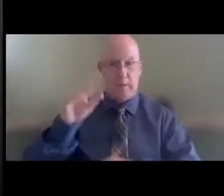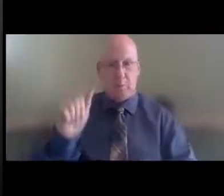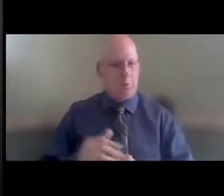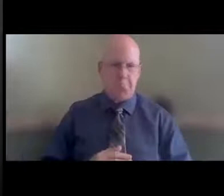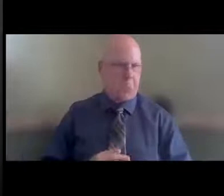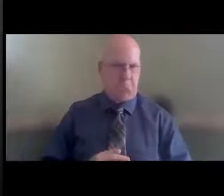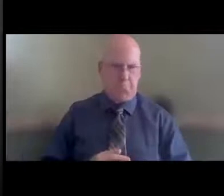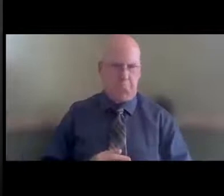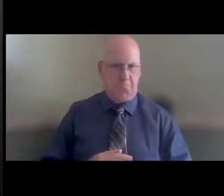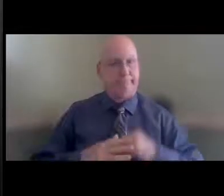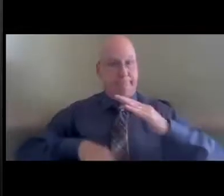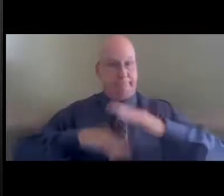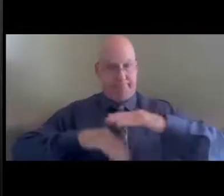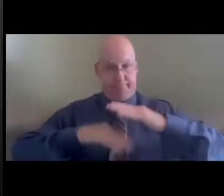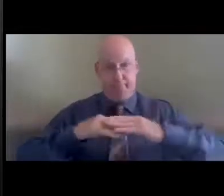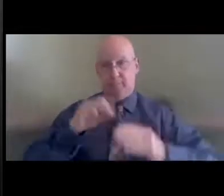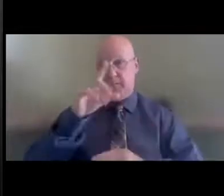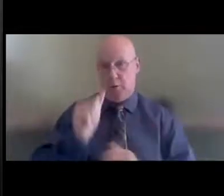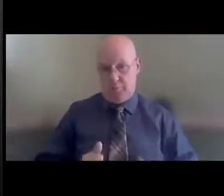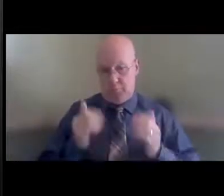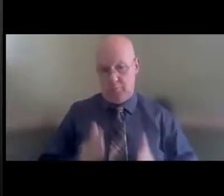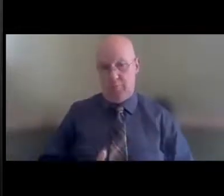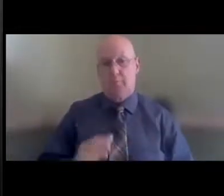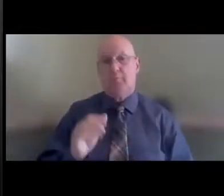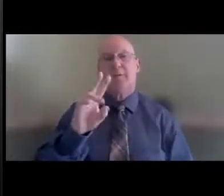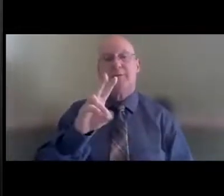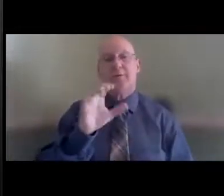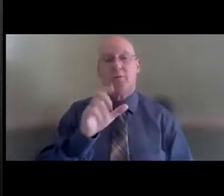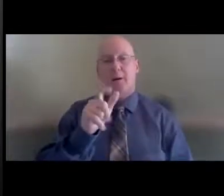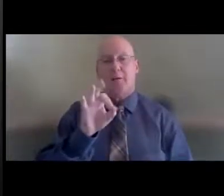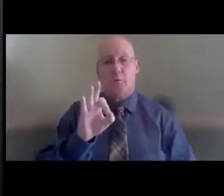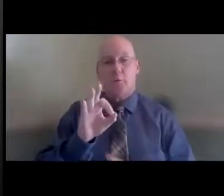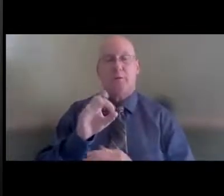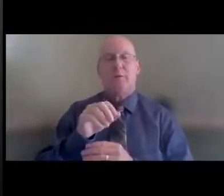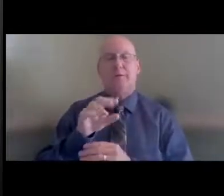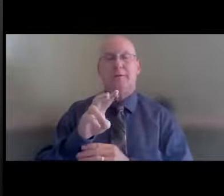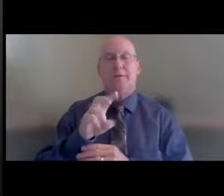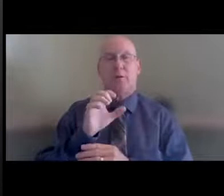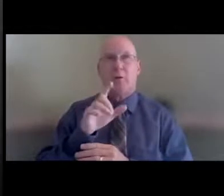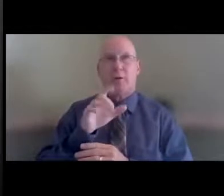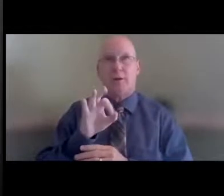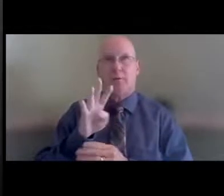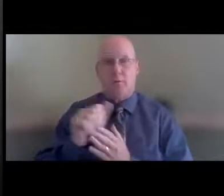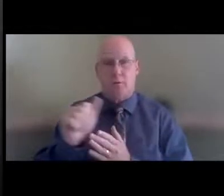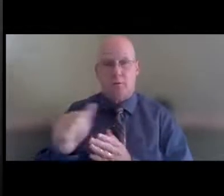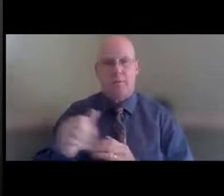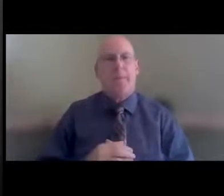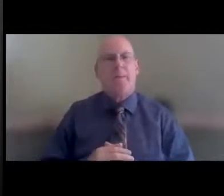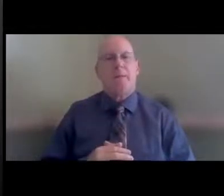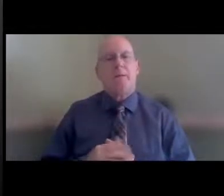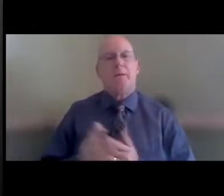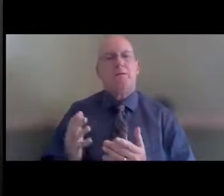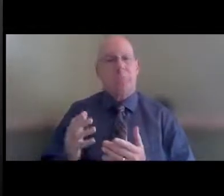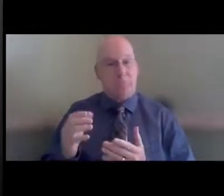the maximum for Florida residents is $794. So in addition to income